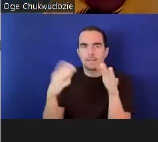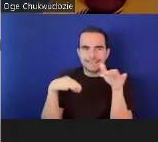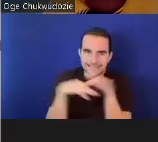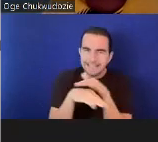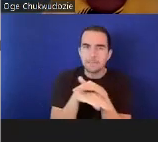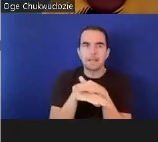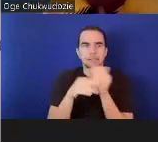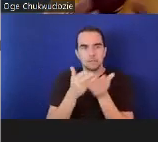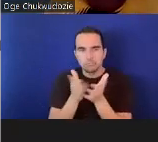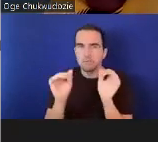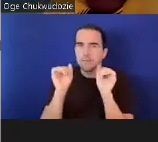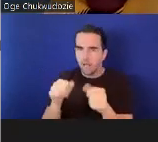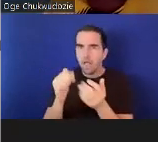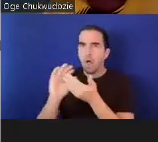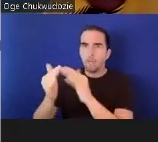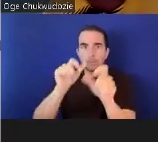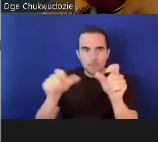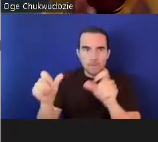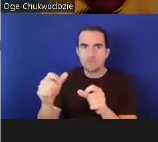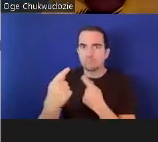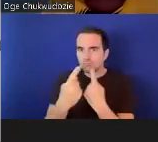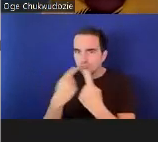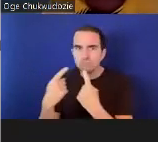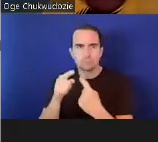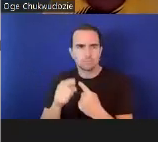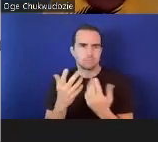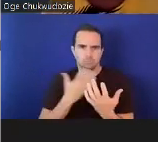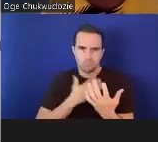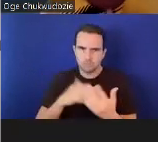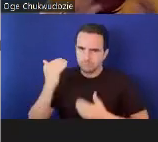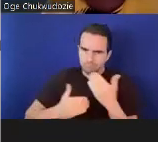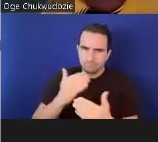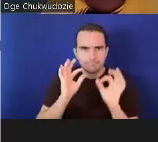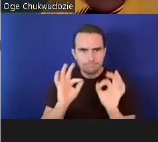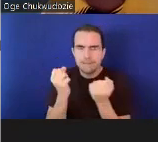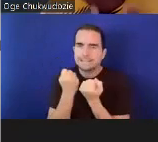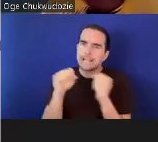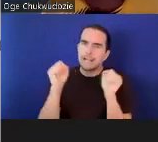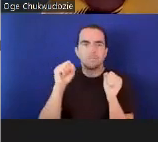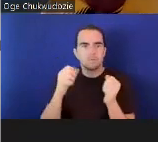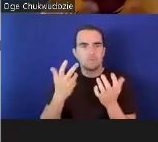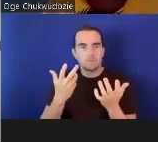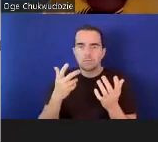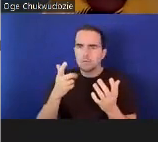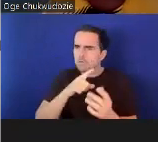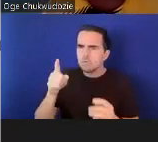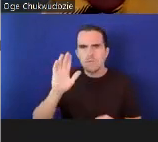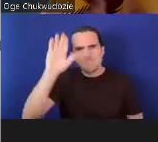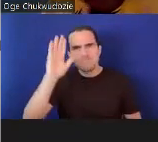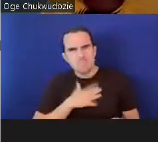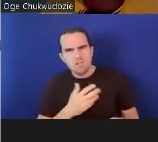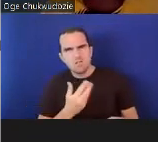the complaints mechanism has to be safe. So what do we mean by being safe? That anybody, people can come in